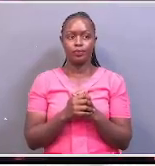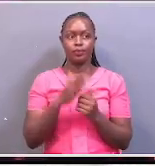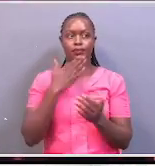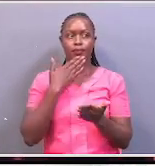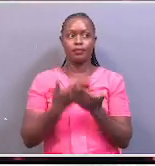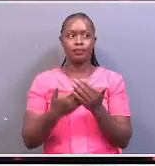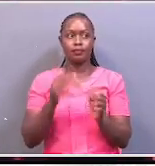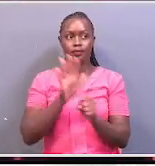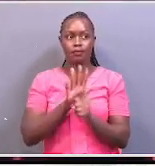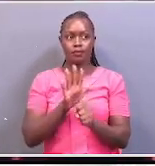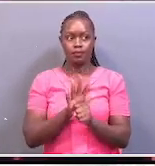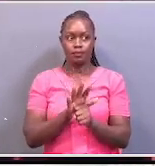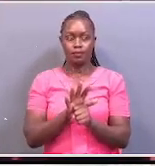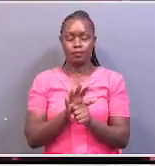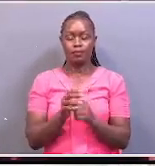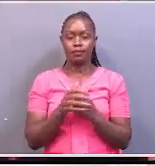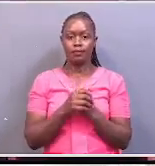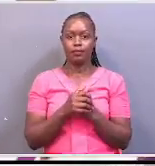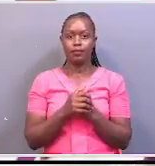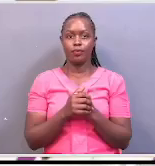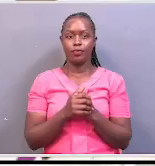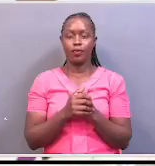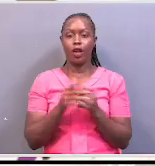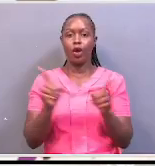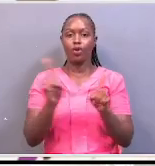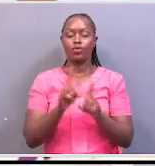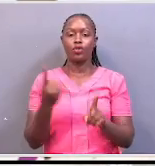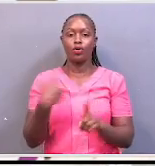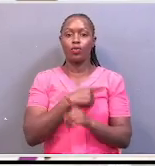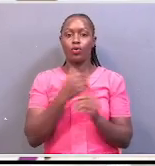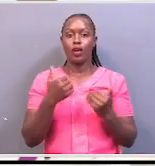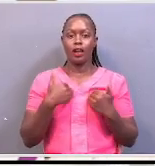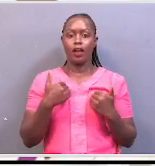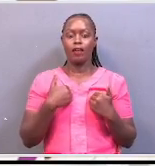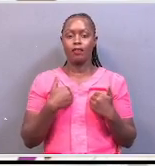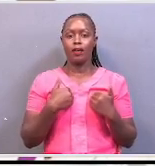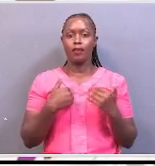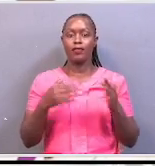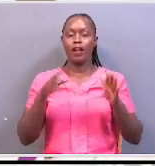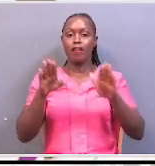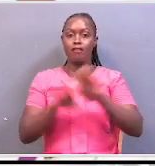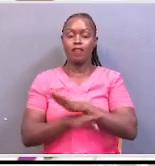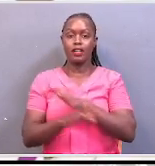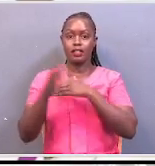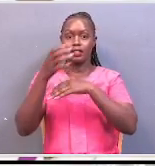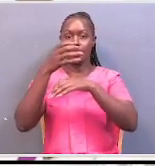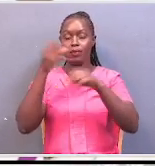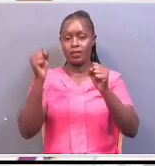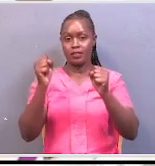Asante sana. In our midst also, we have our former Vice President,